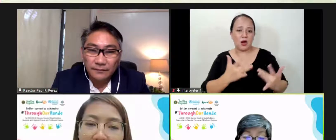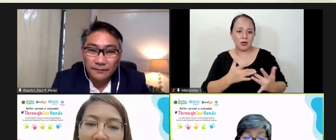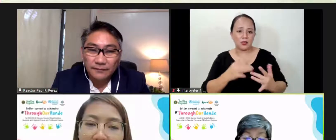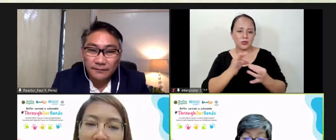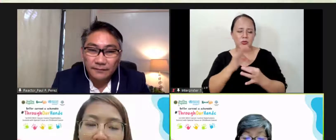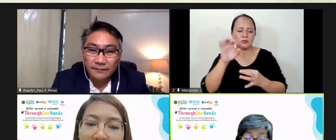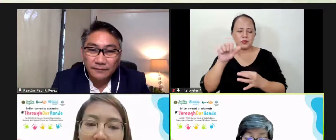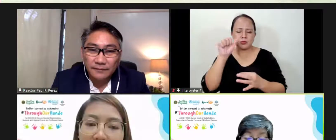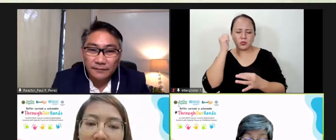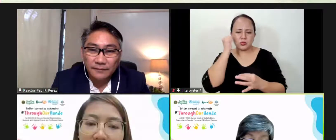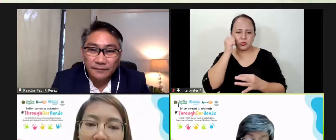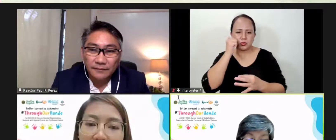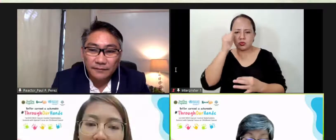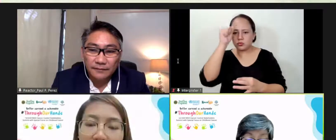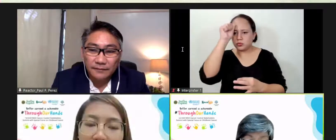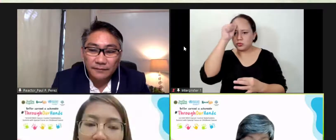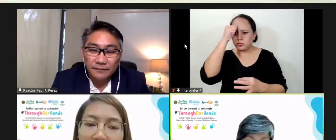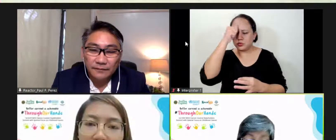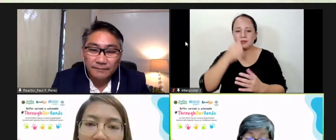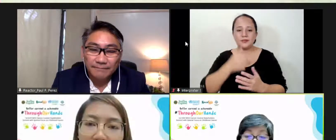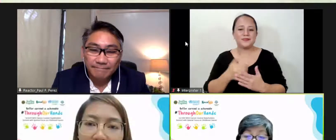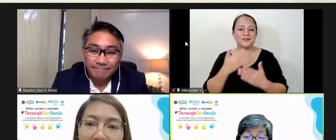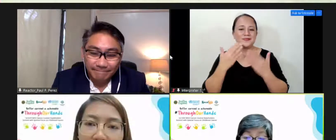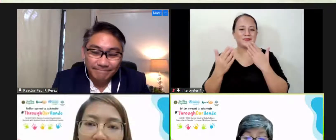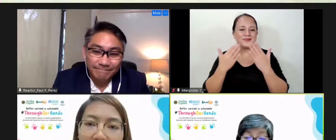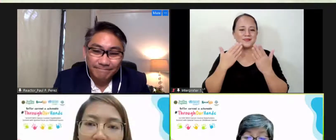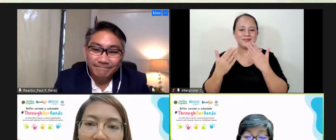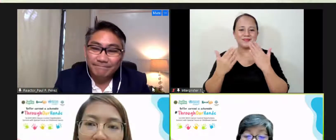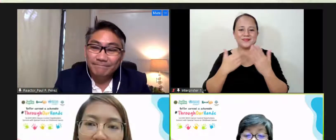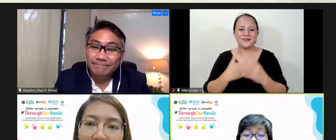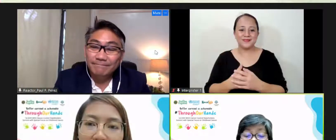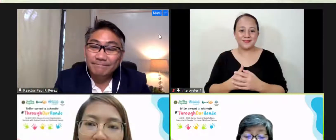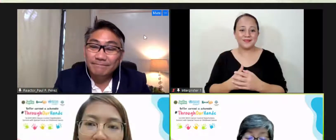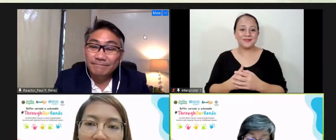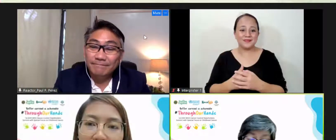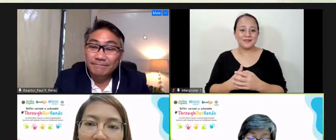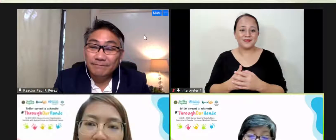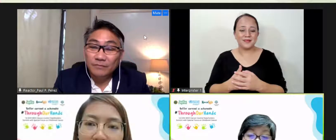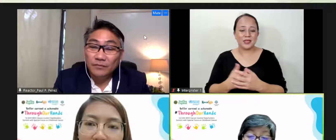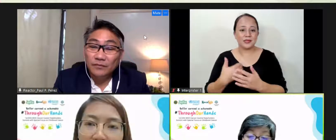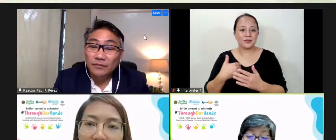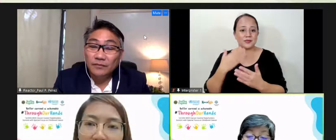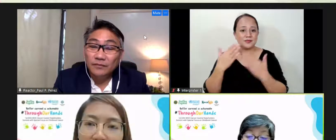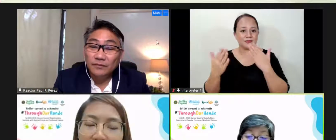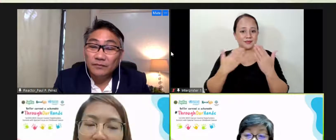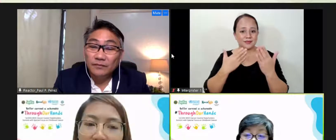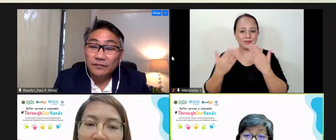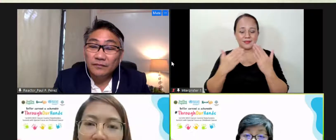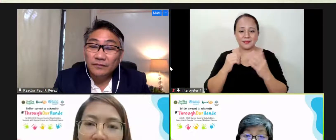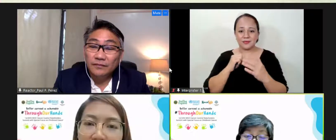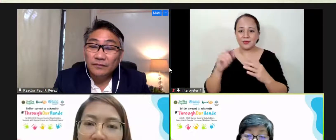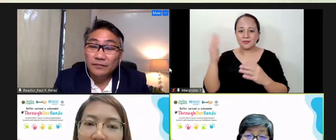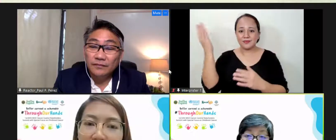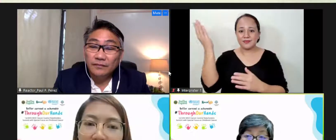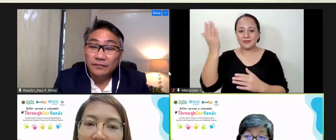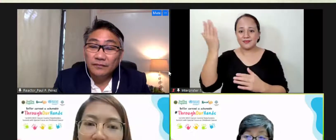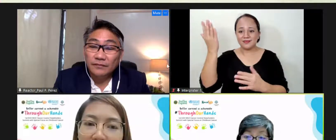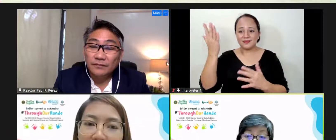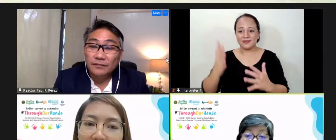remember in all of this. Maraming salamat po. In that note, we'd like to thank also all our